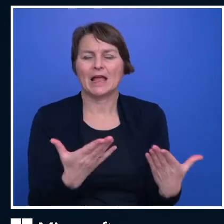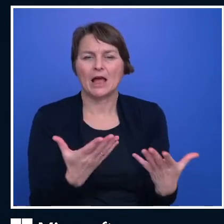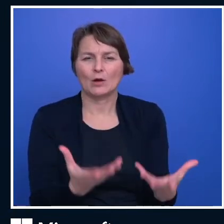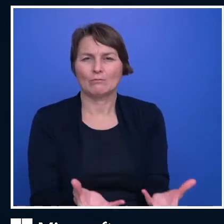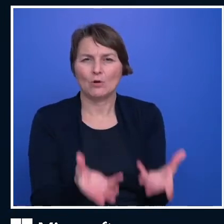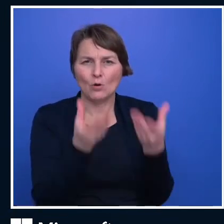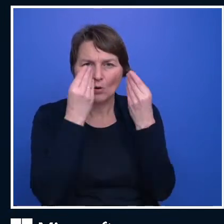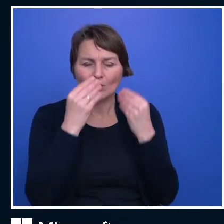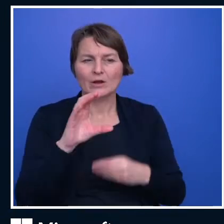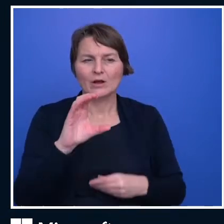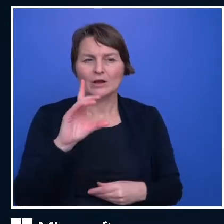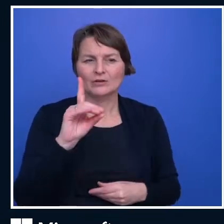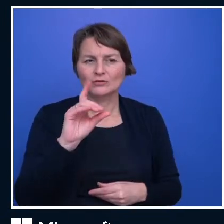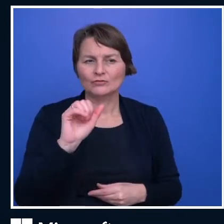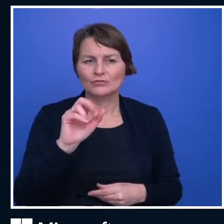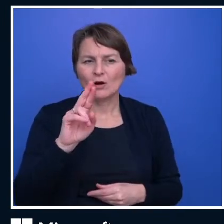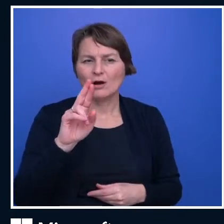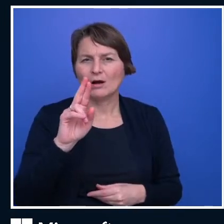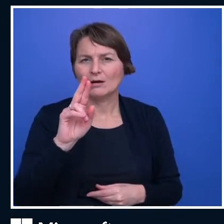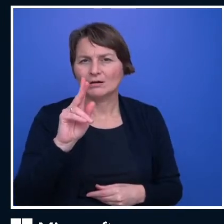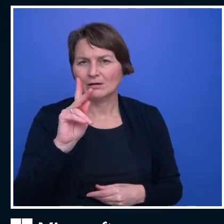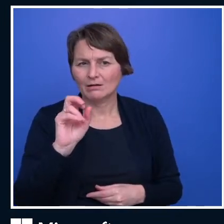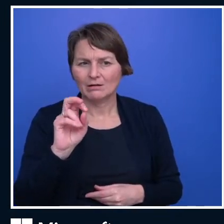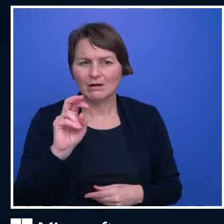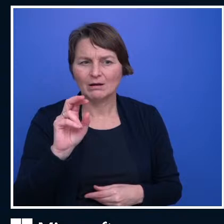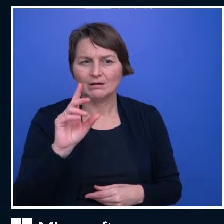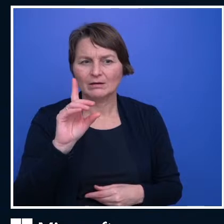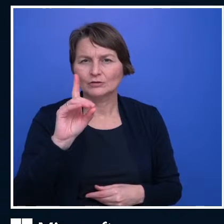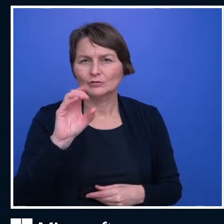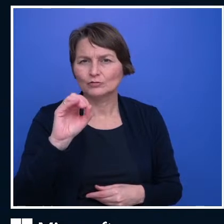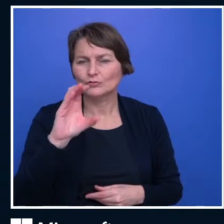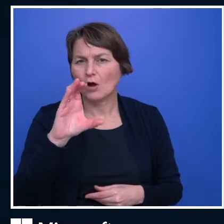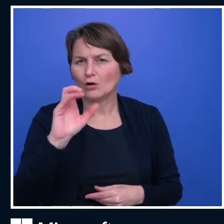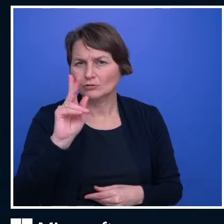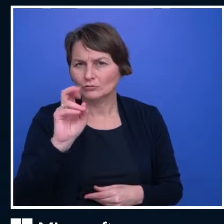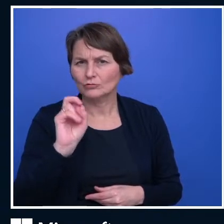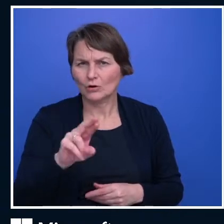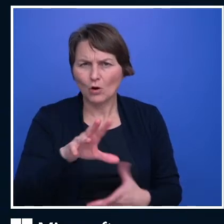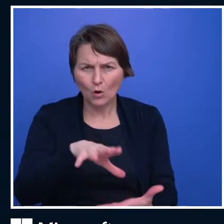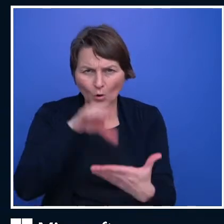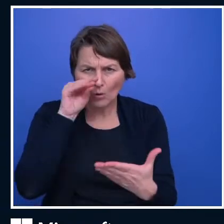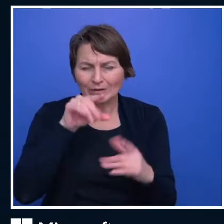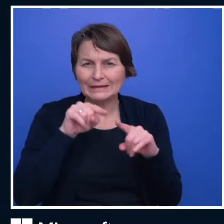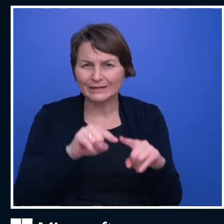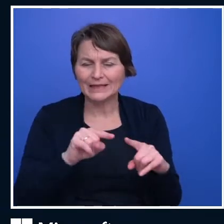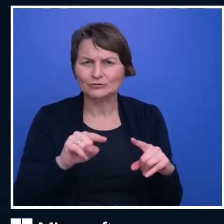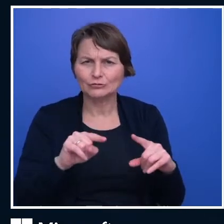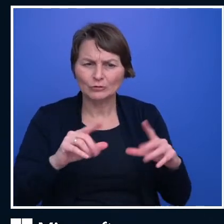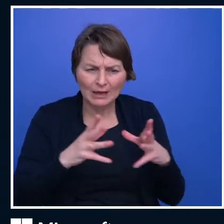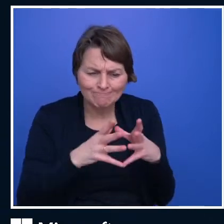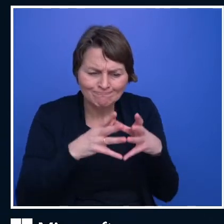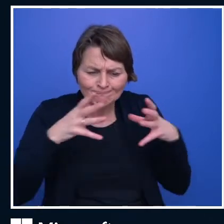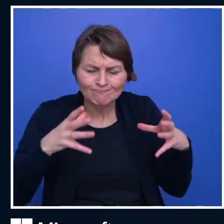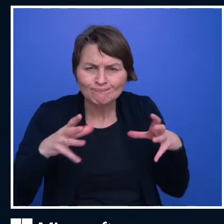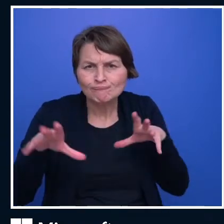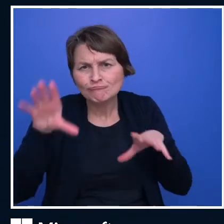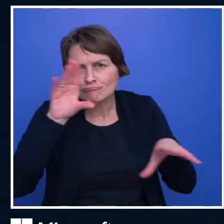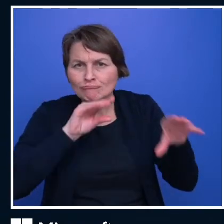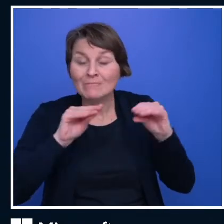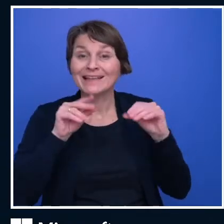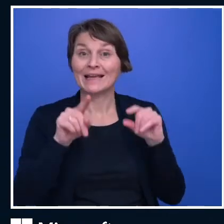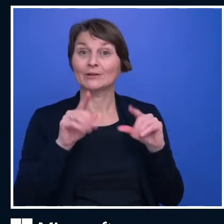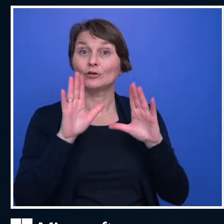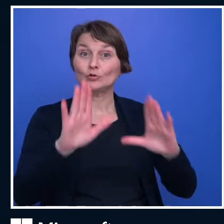Docker for machine learning. And maybe you can scale it up to Kubernetes and stuffs like that. These are really useful for scaling your application in real